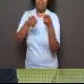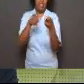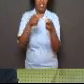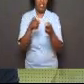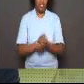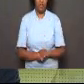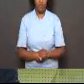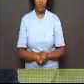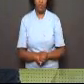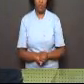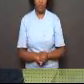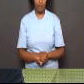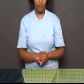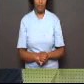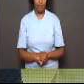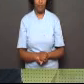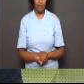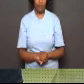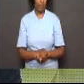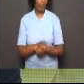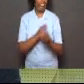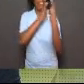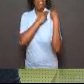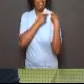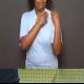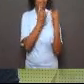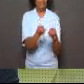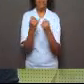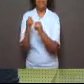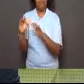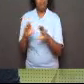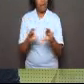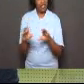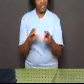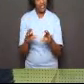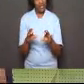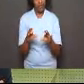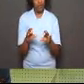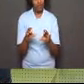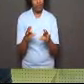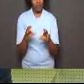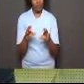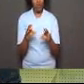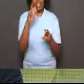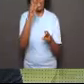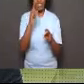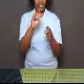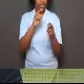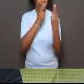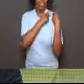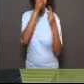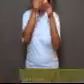administrations. The devolution of power helps to avoid a monopoly of power.